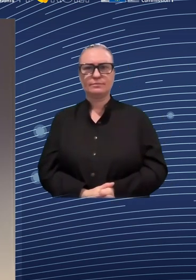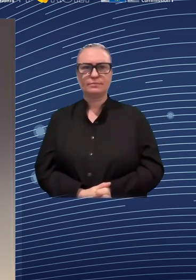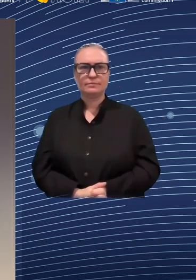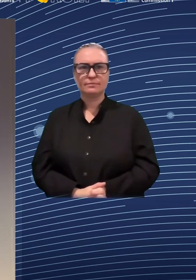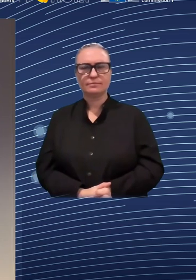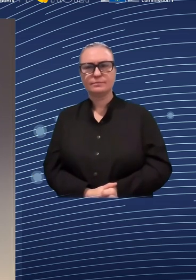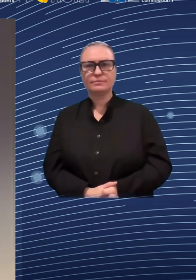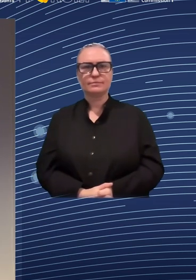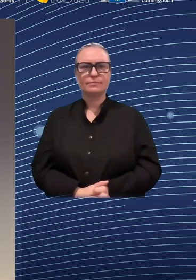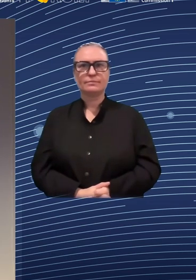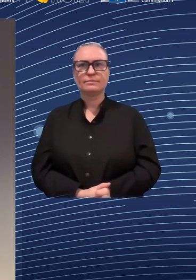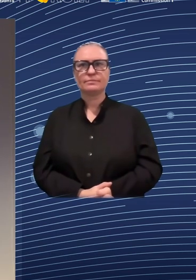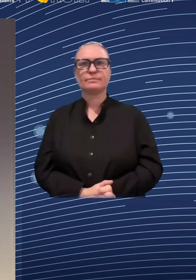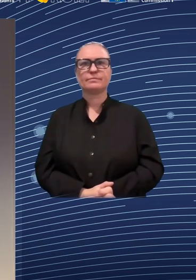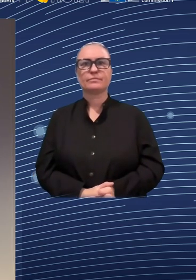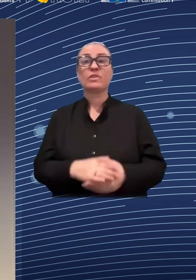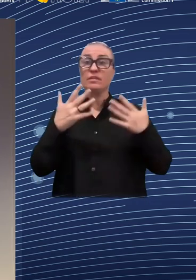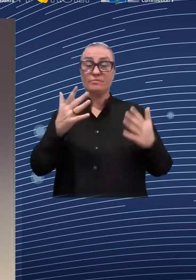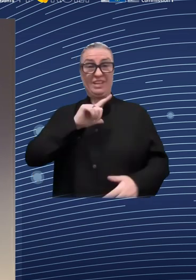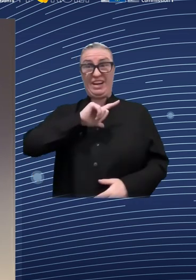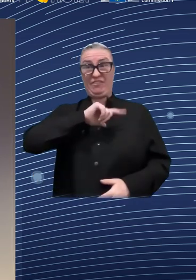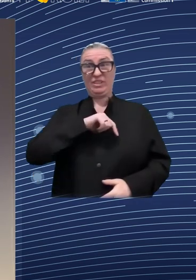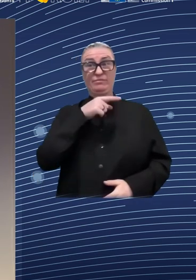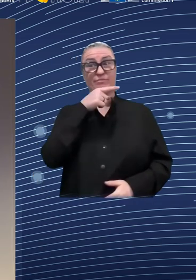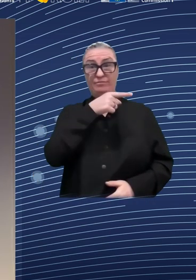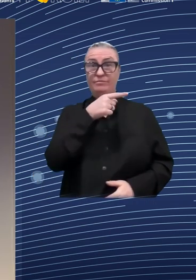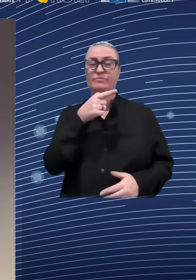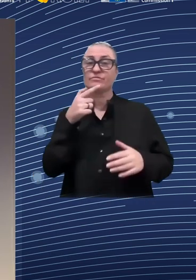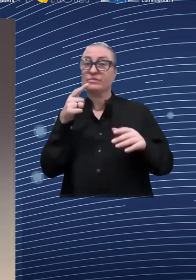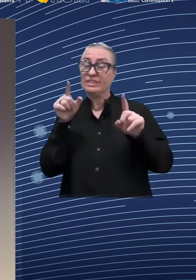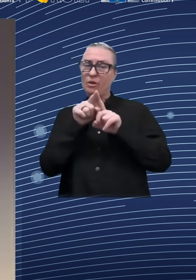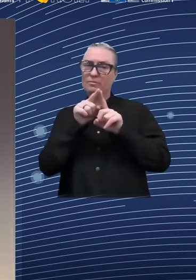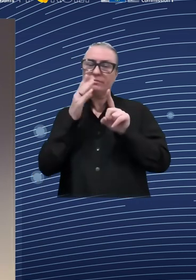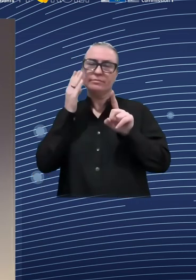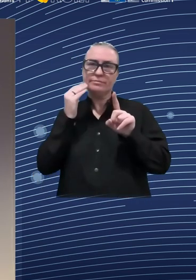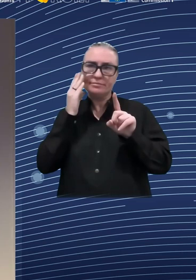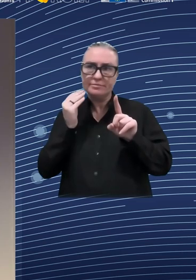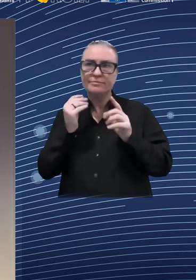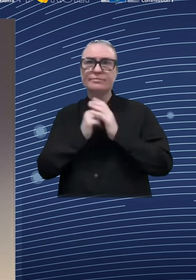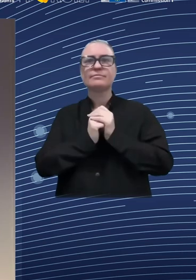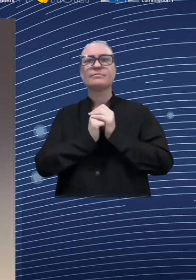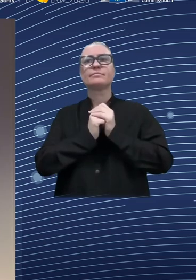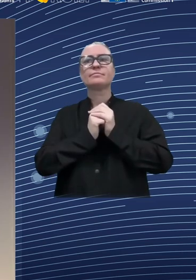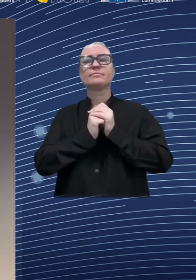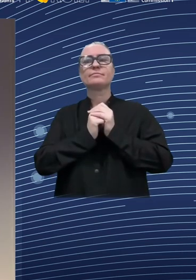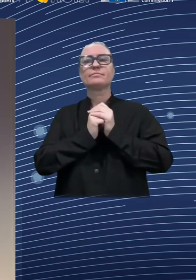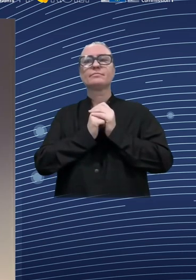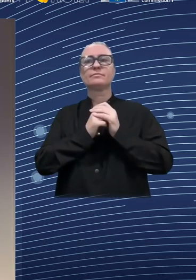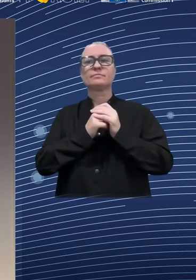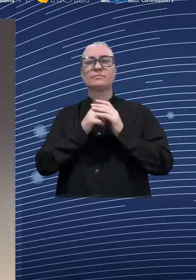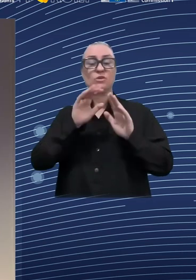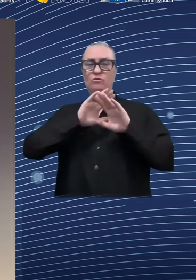organization called Tech Girls, and they initiated projects learning tech specifically for girls and